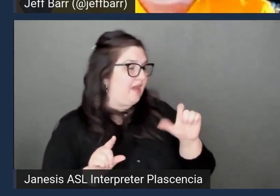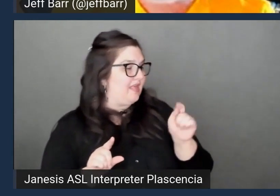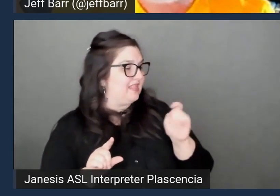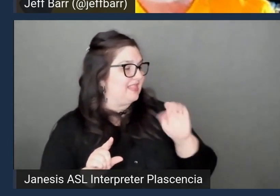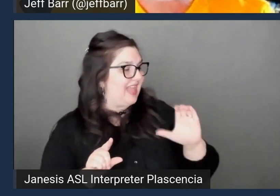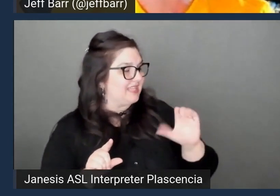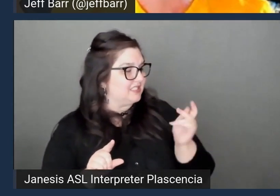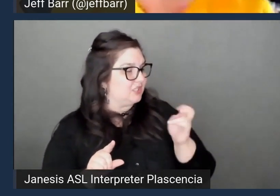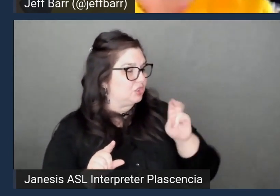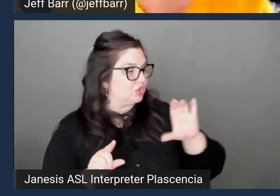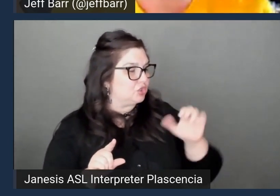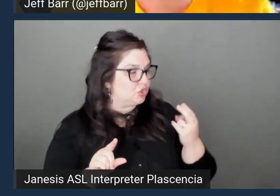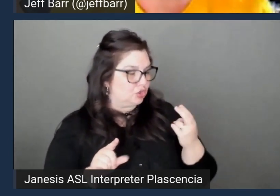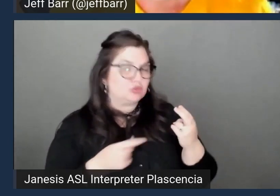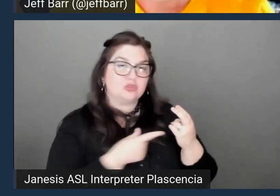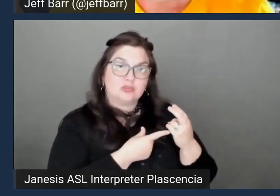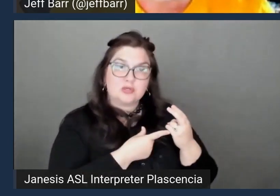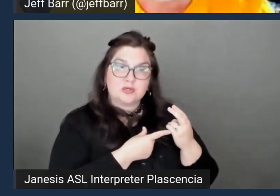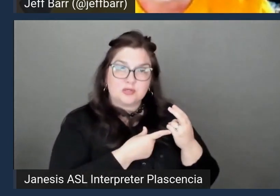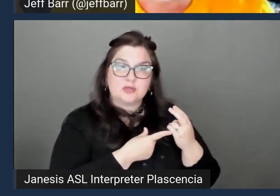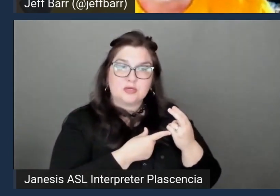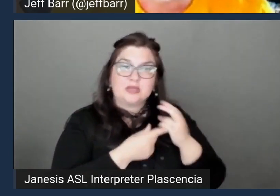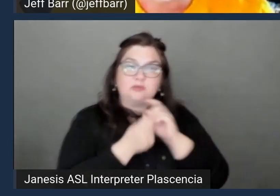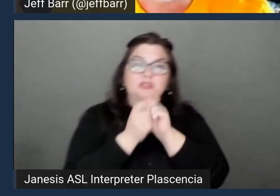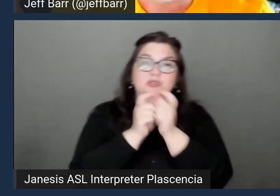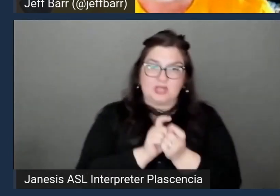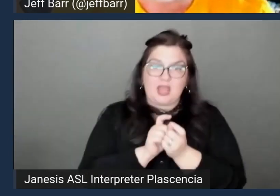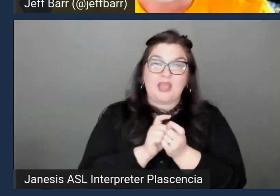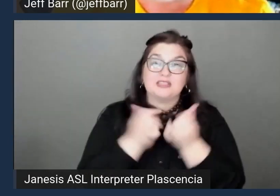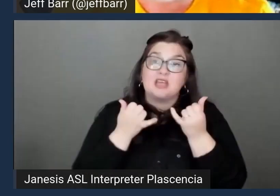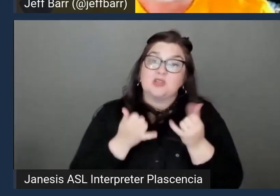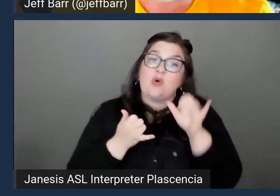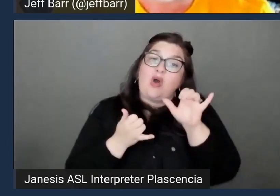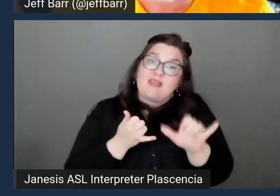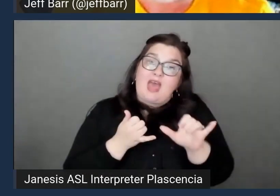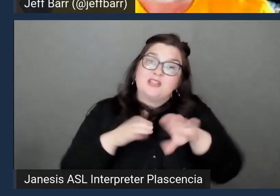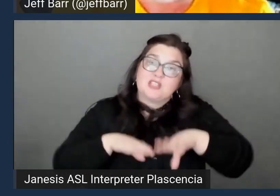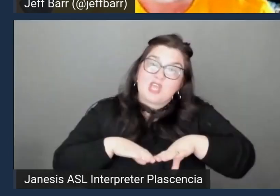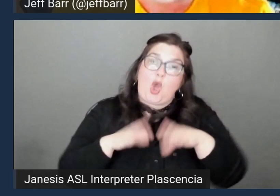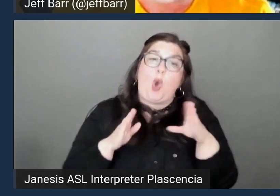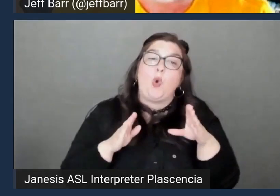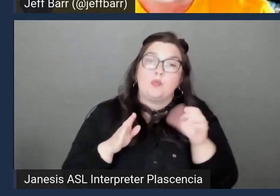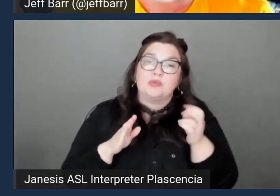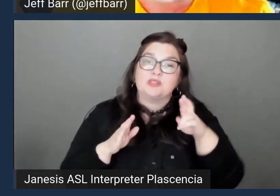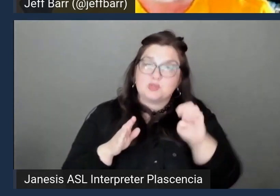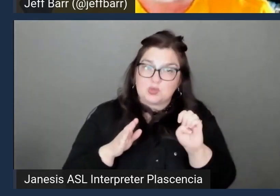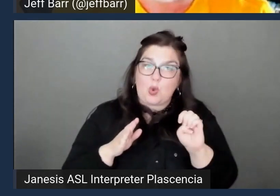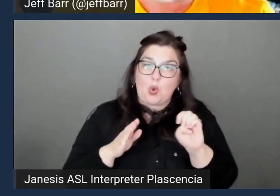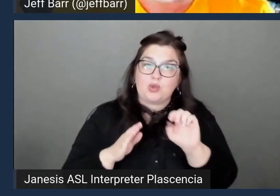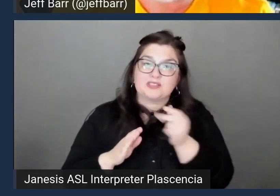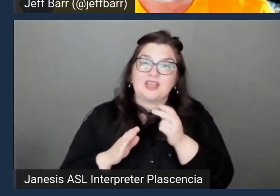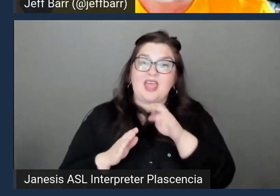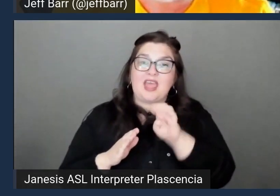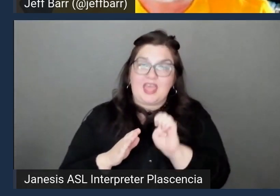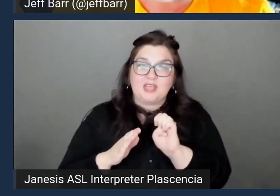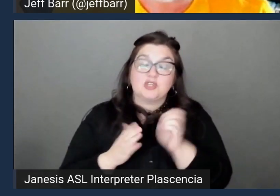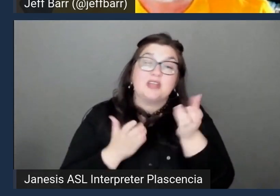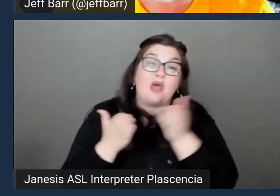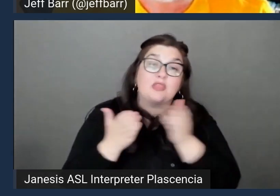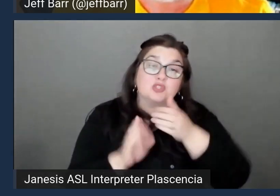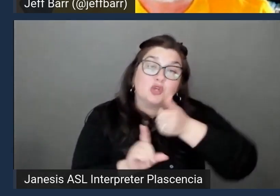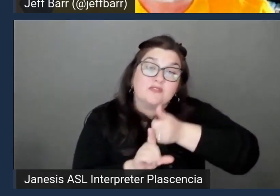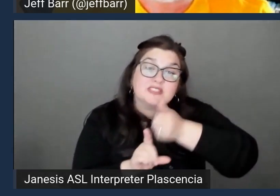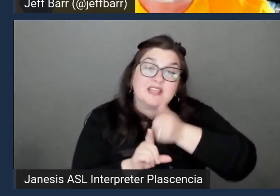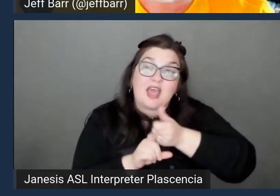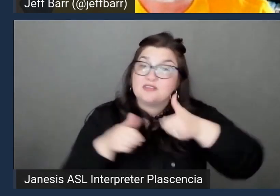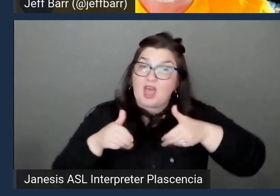of. And that's the open source engine. And the managed service is just it lets you